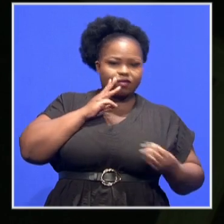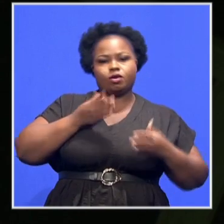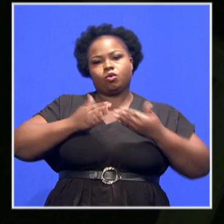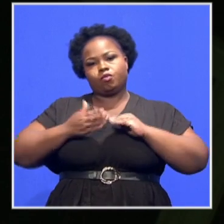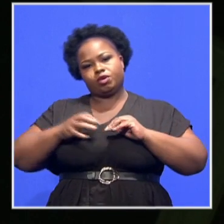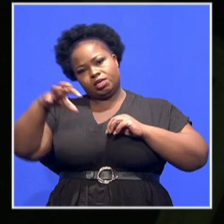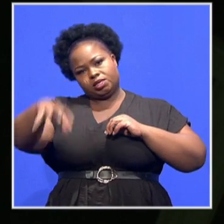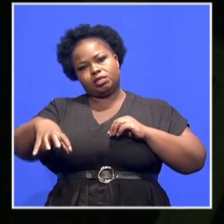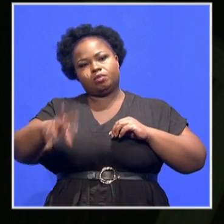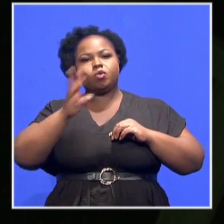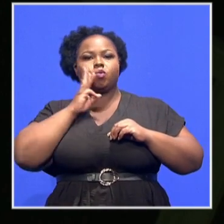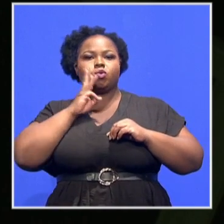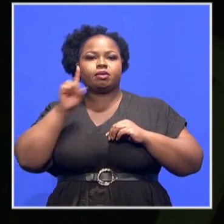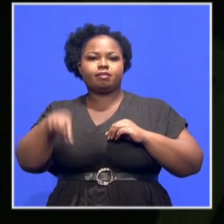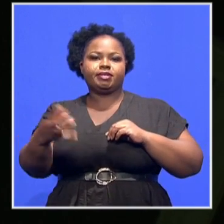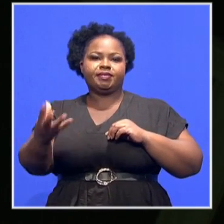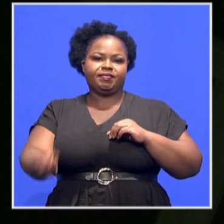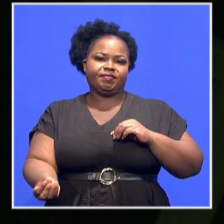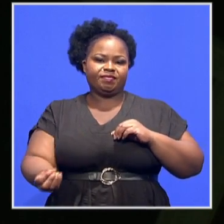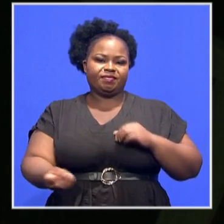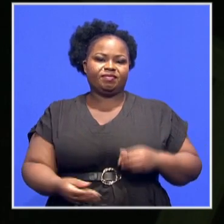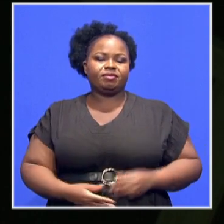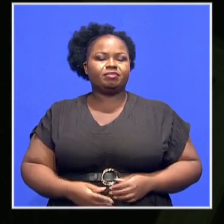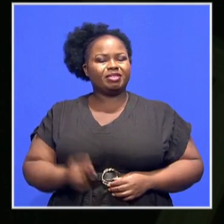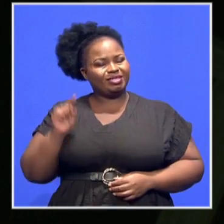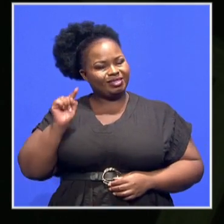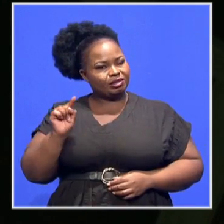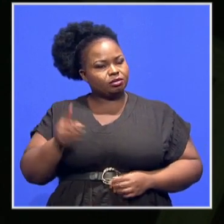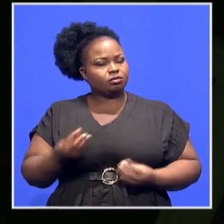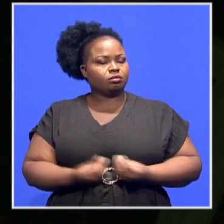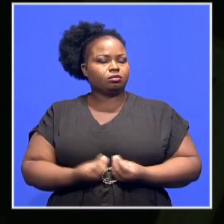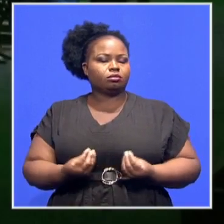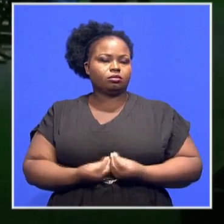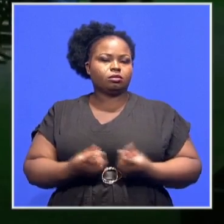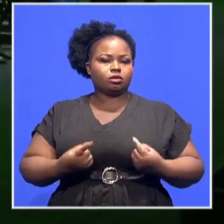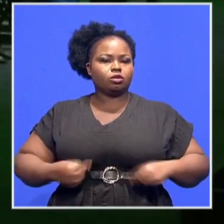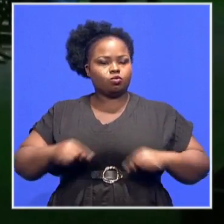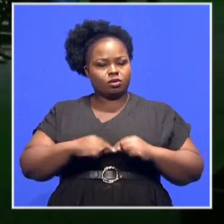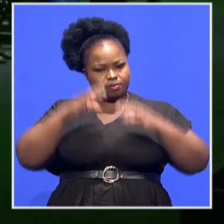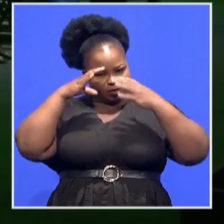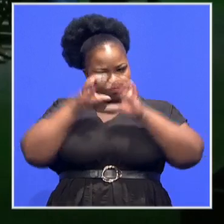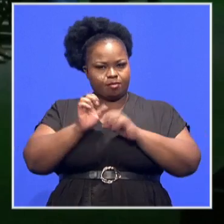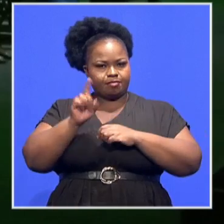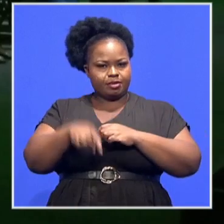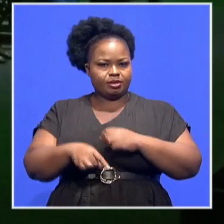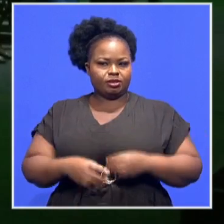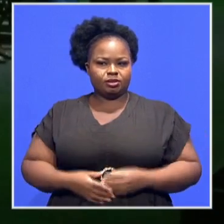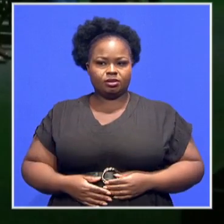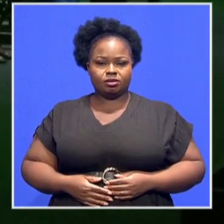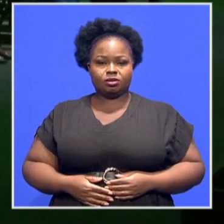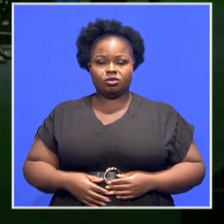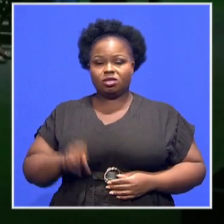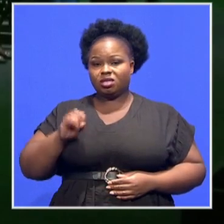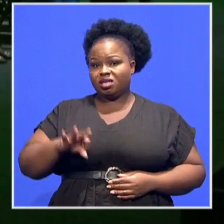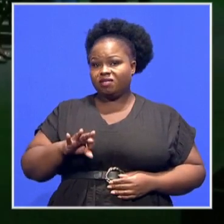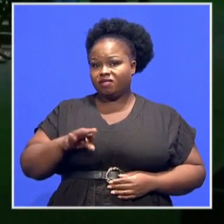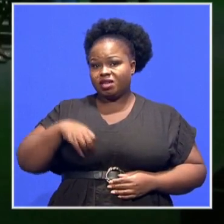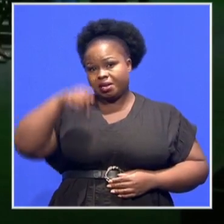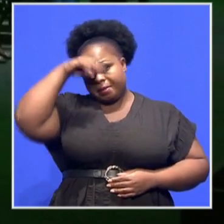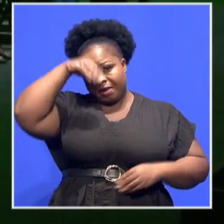water. Those are the things that we should look at. When the mine has a